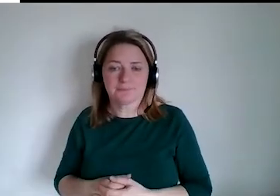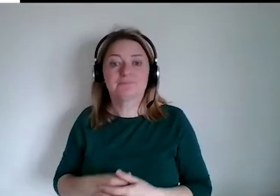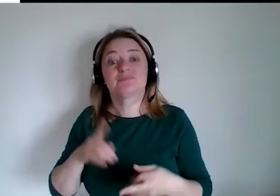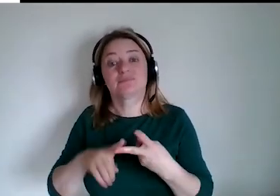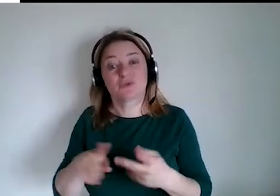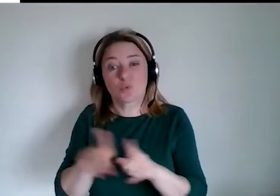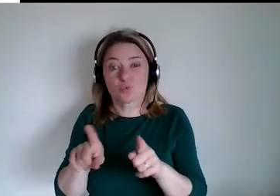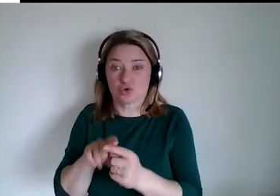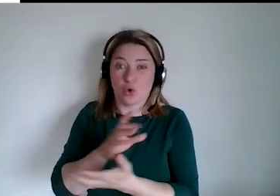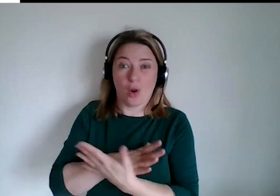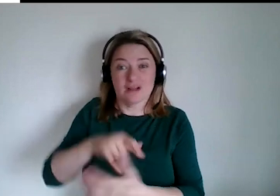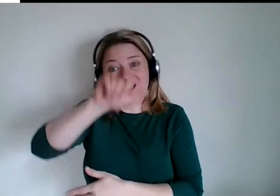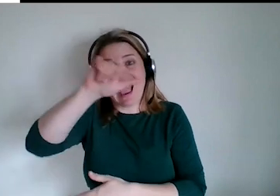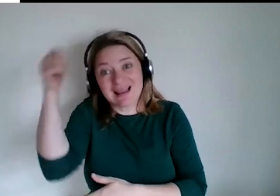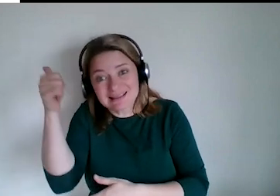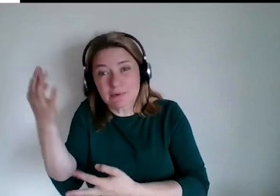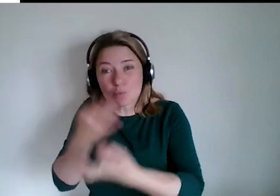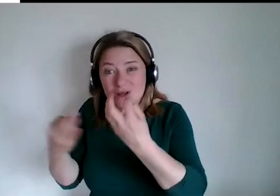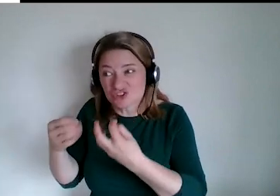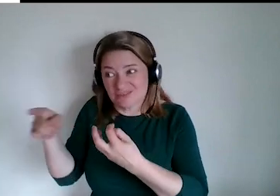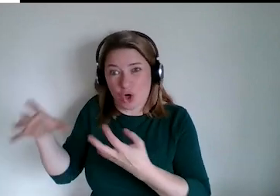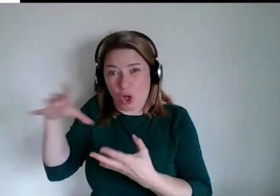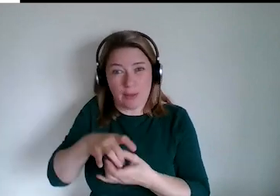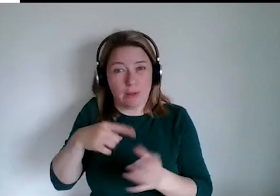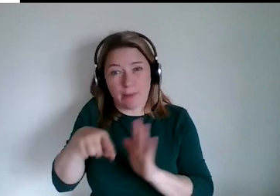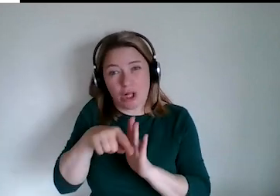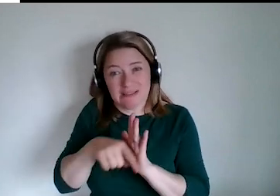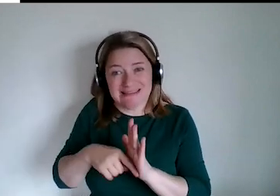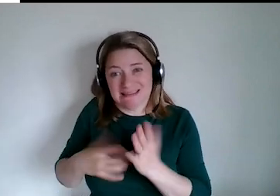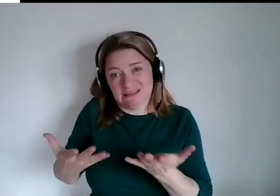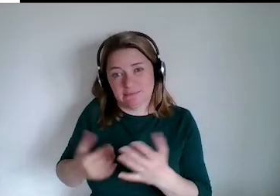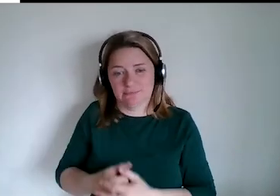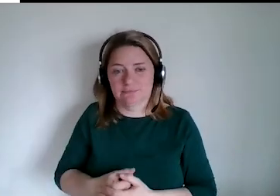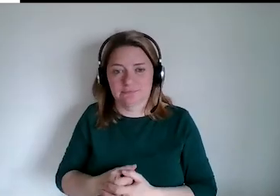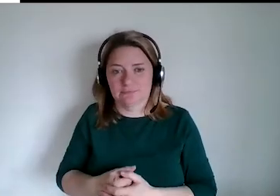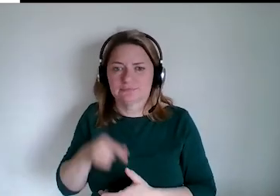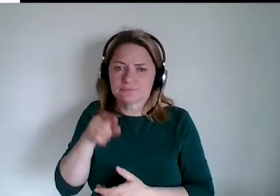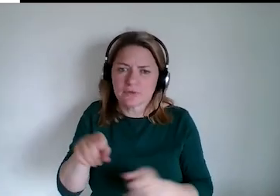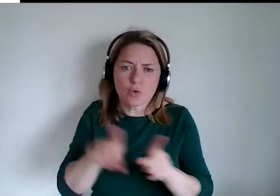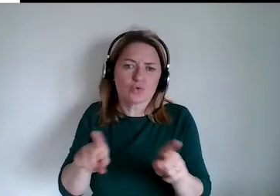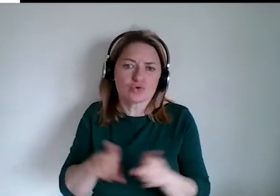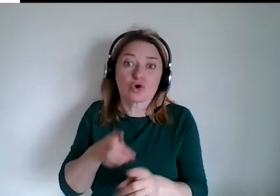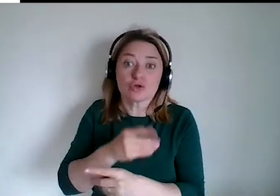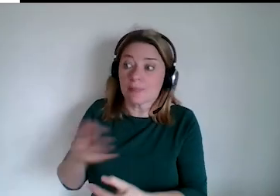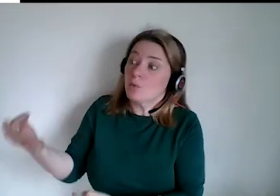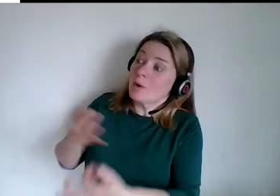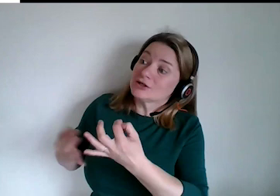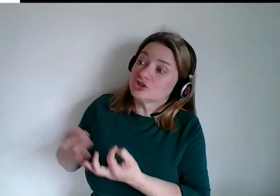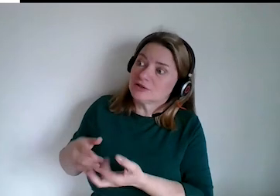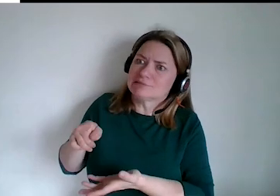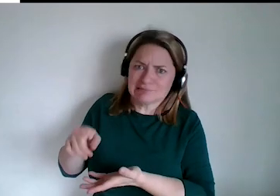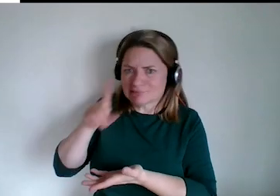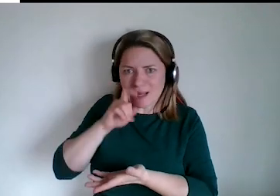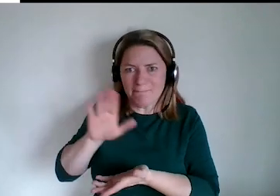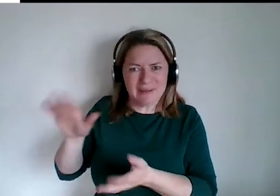of academic type questions sometimes that aren't really that policy relevant. And also we get questions that probably could be answered better